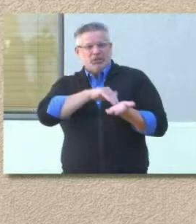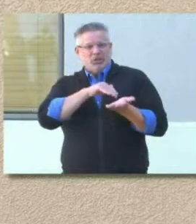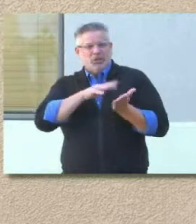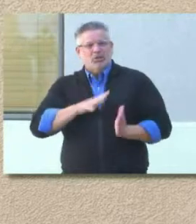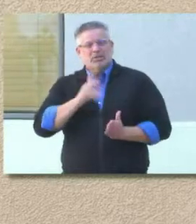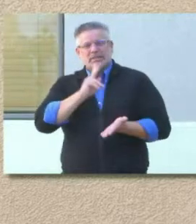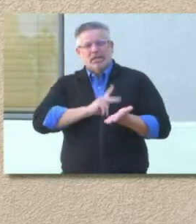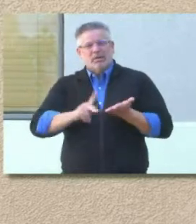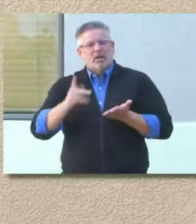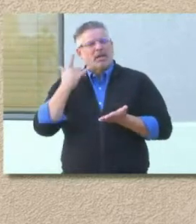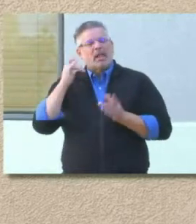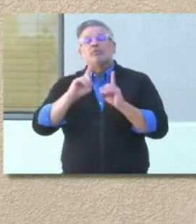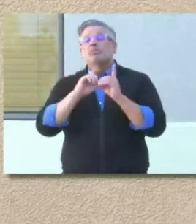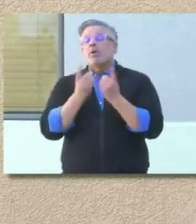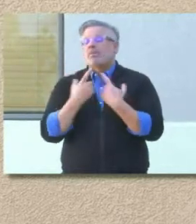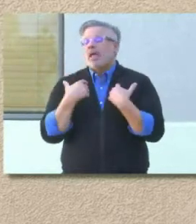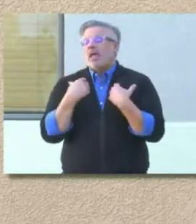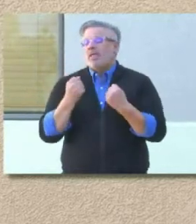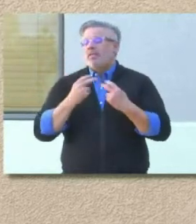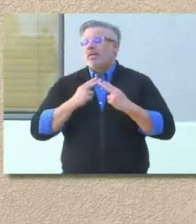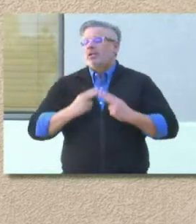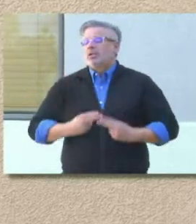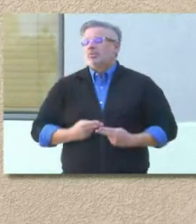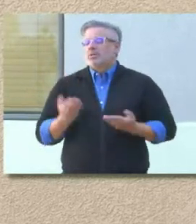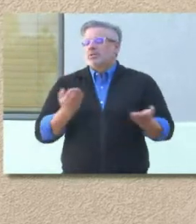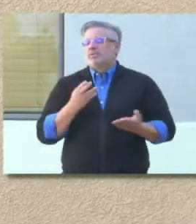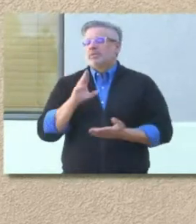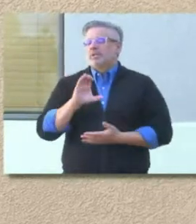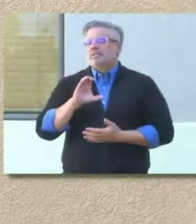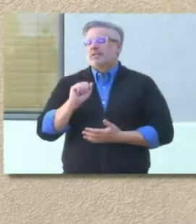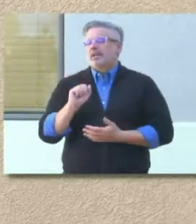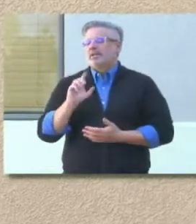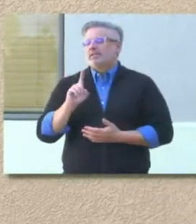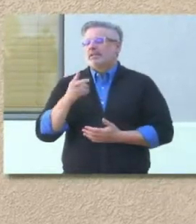Secretary of the California Department of Health and Human Services.